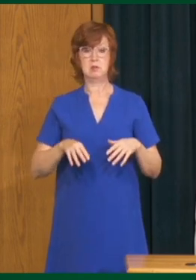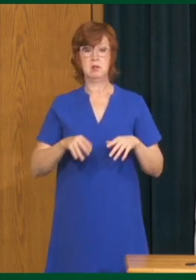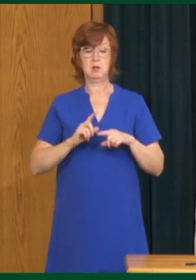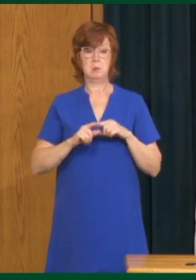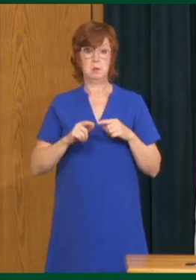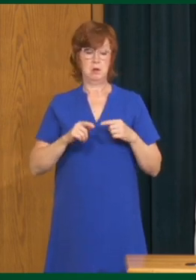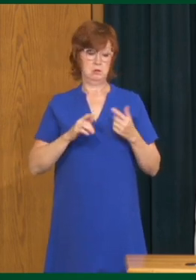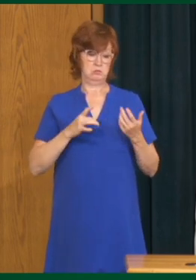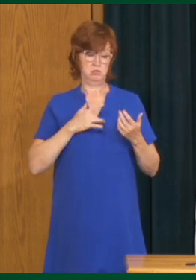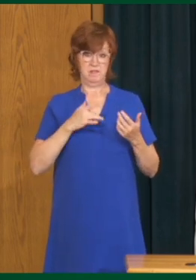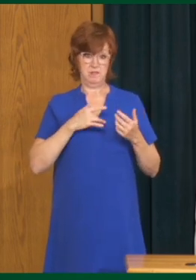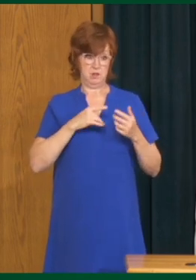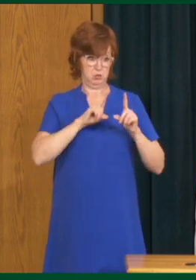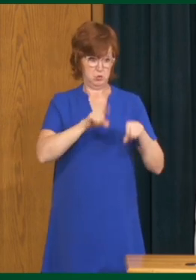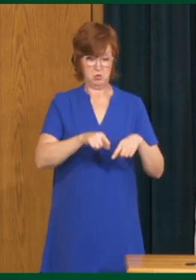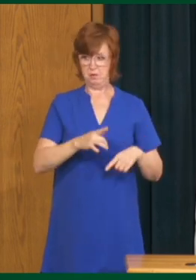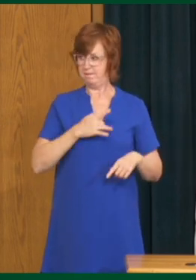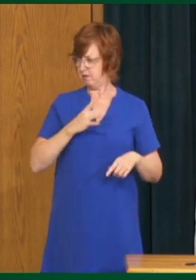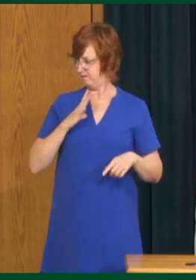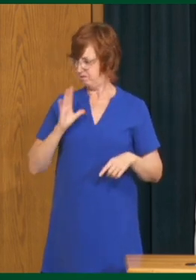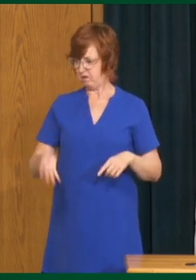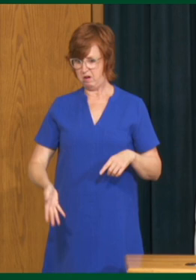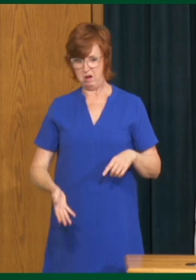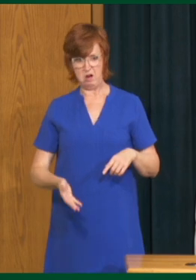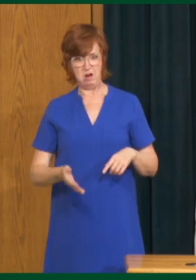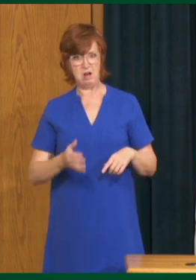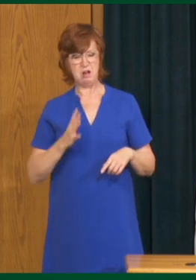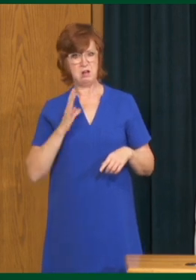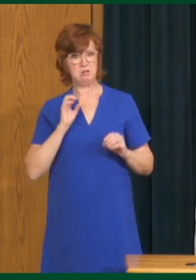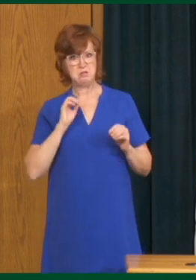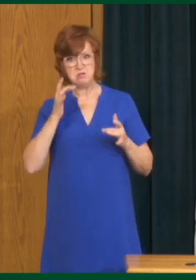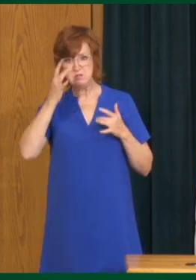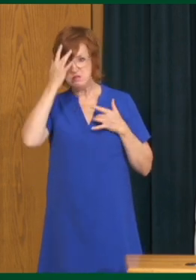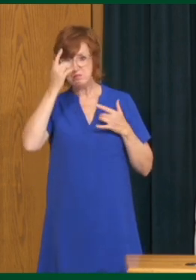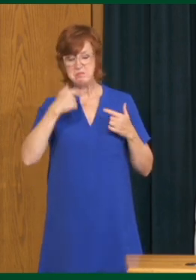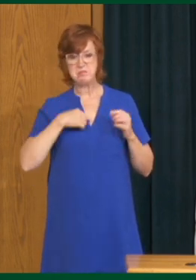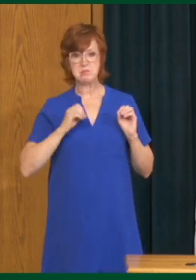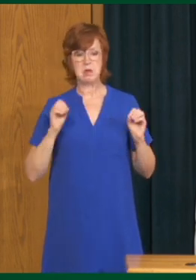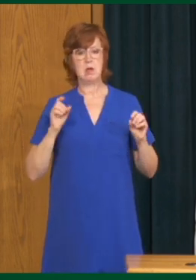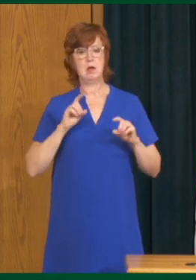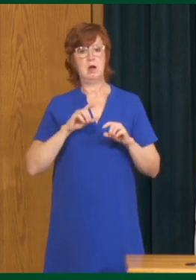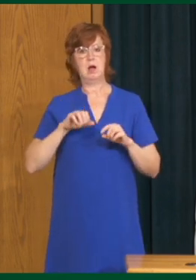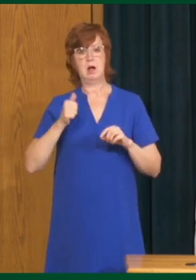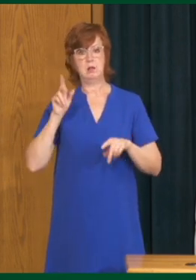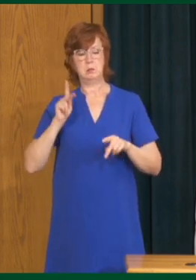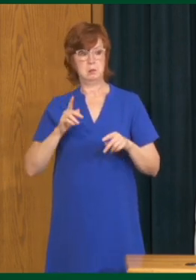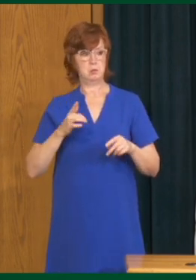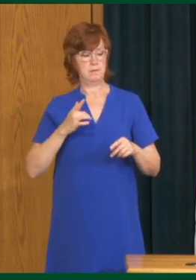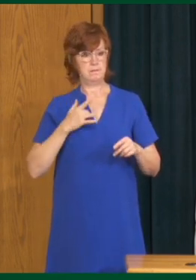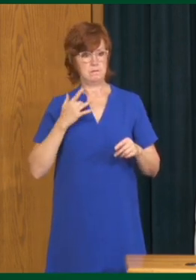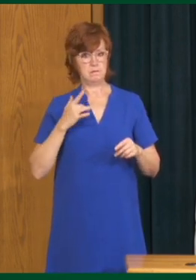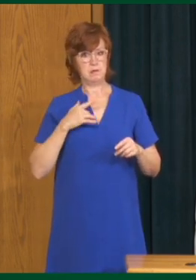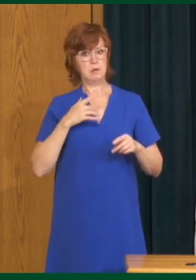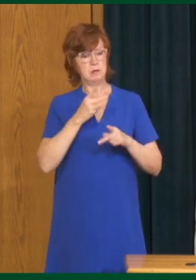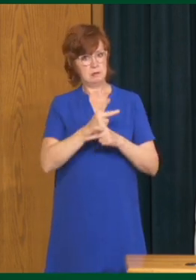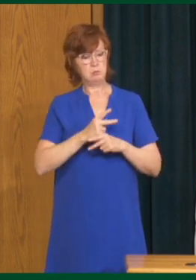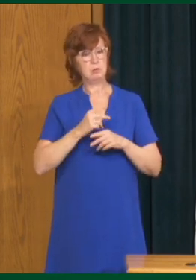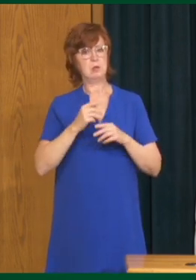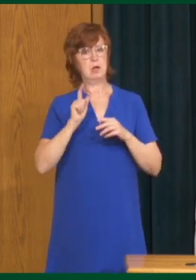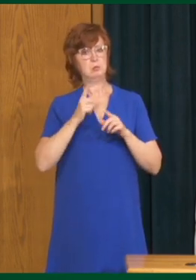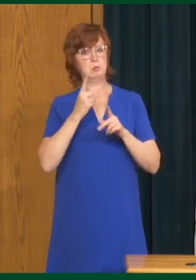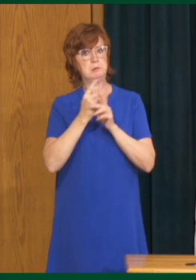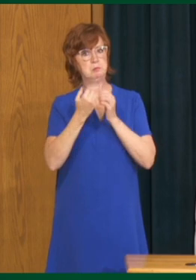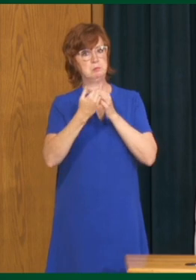asymptomatic. And therefore the caution that don't go to any event if you're symptomatic, even if you go observe physical